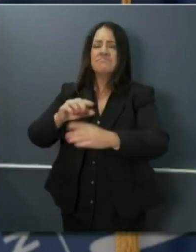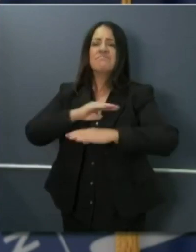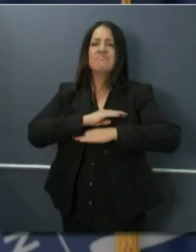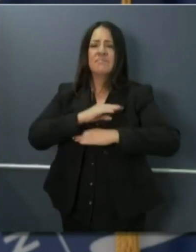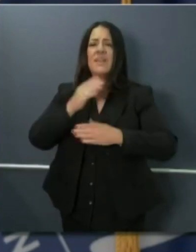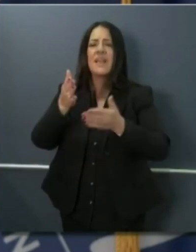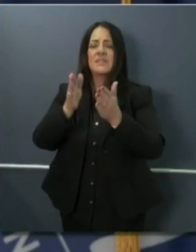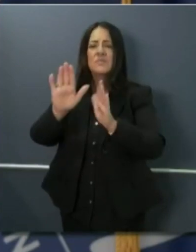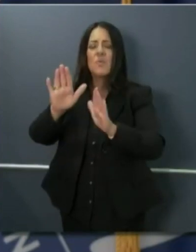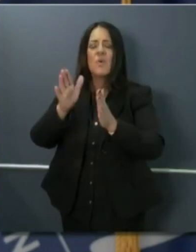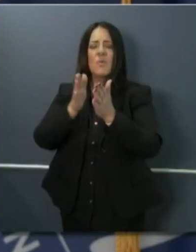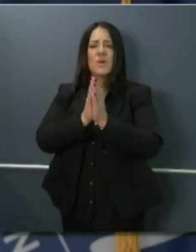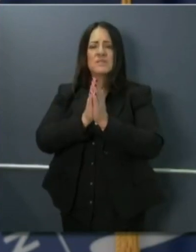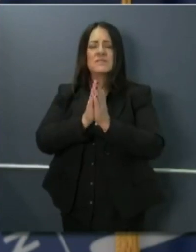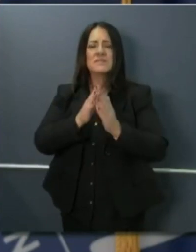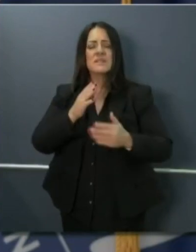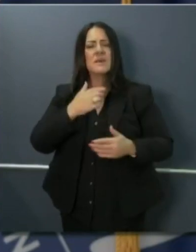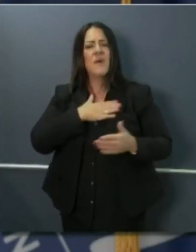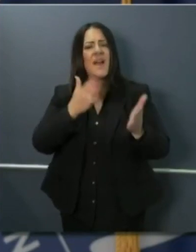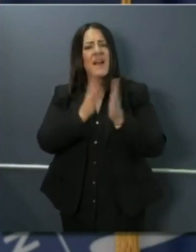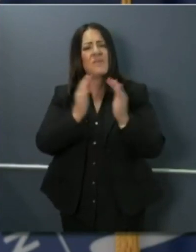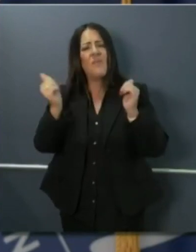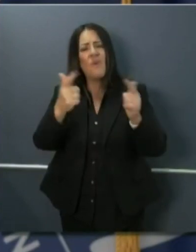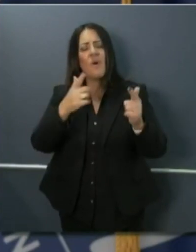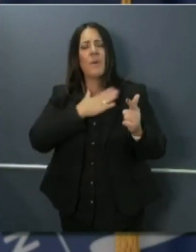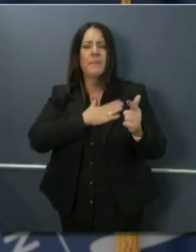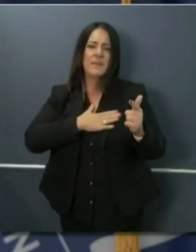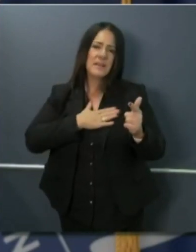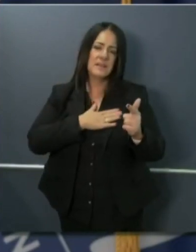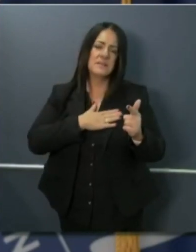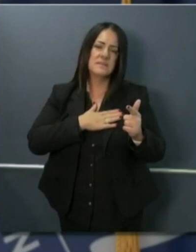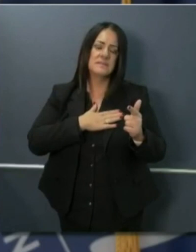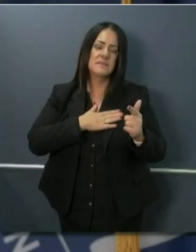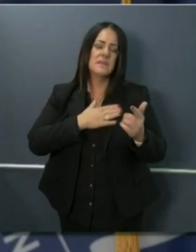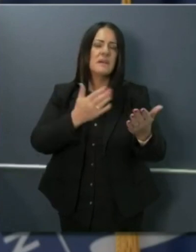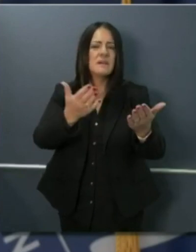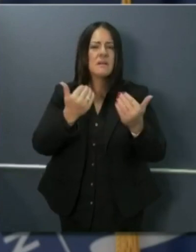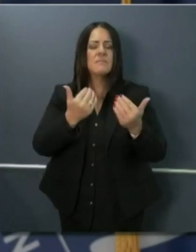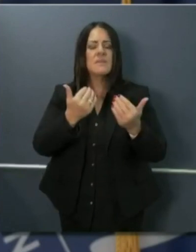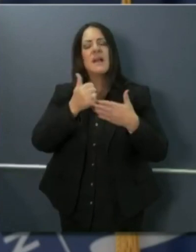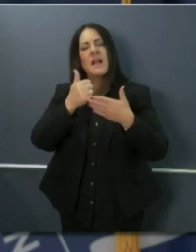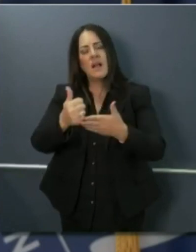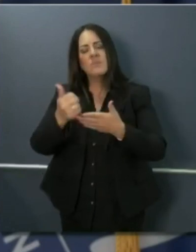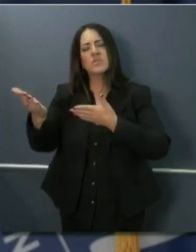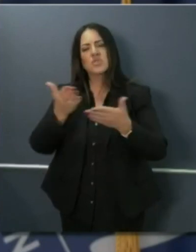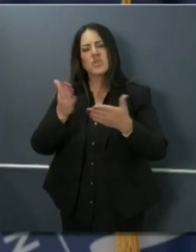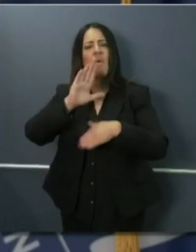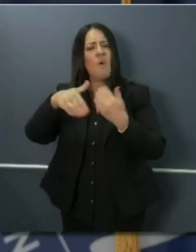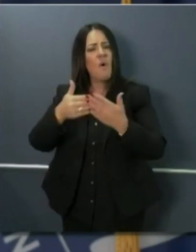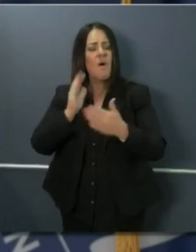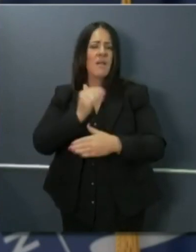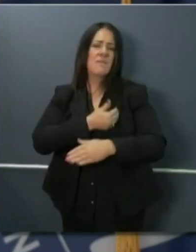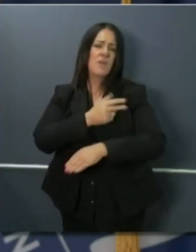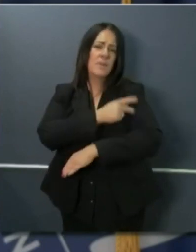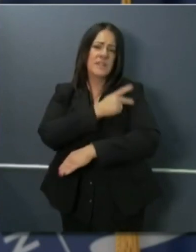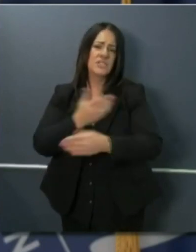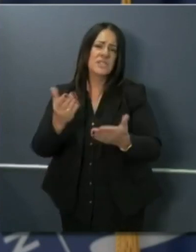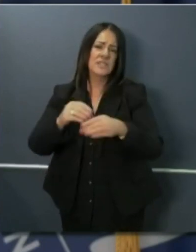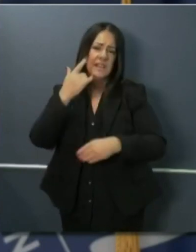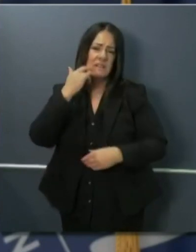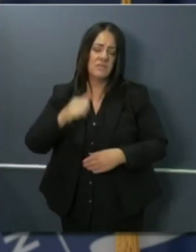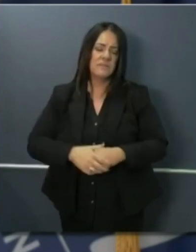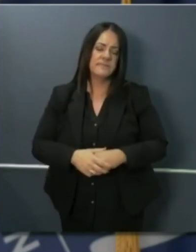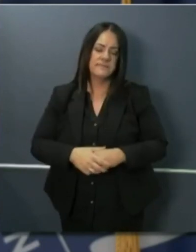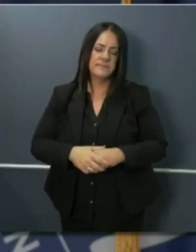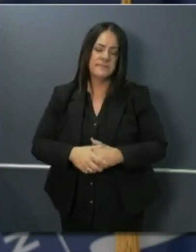across California to step up and help to serve the patients of our state. I've been humbled and deeply